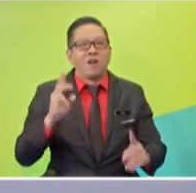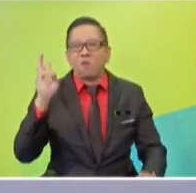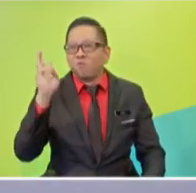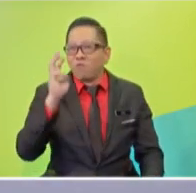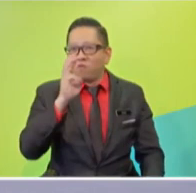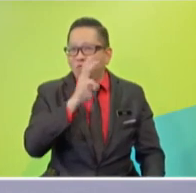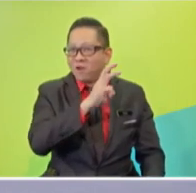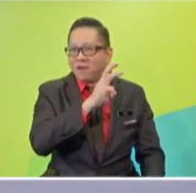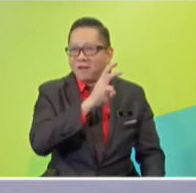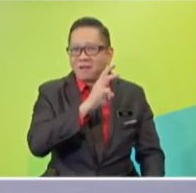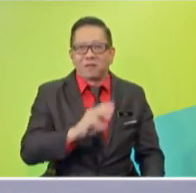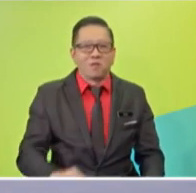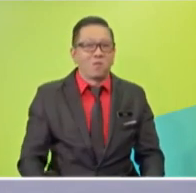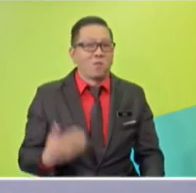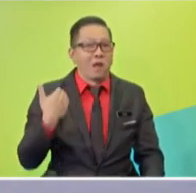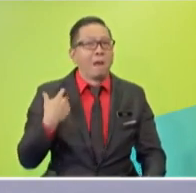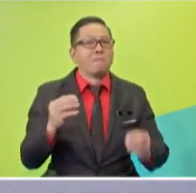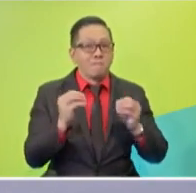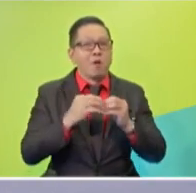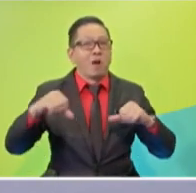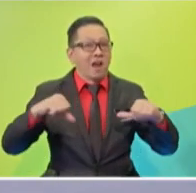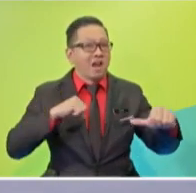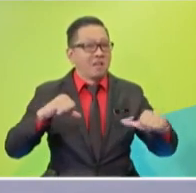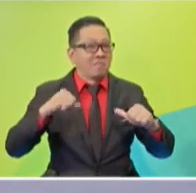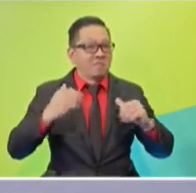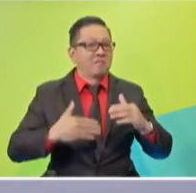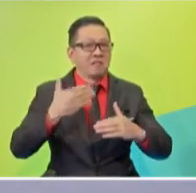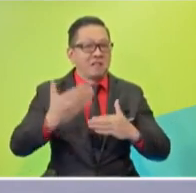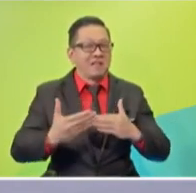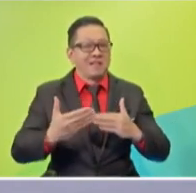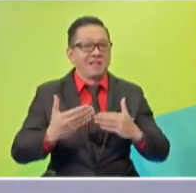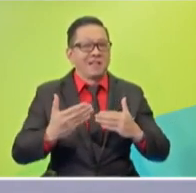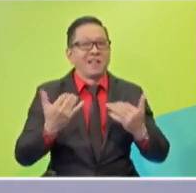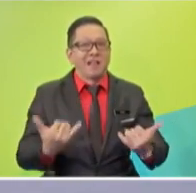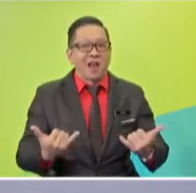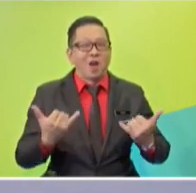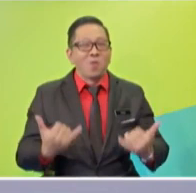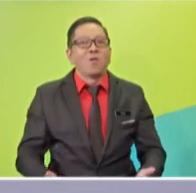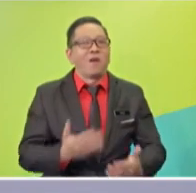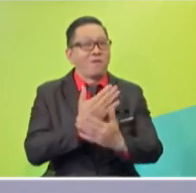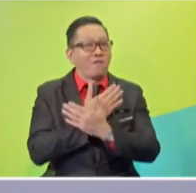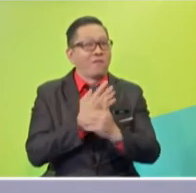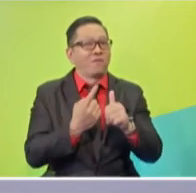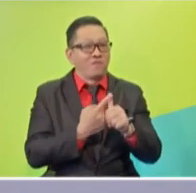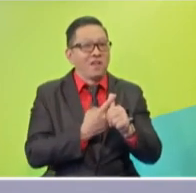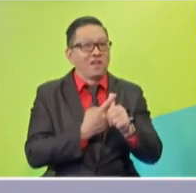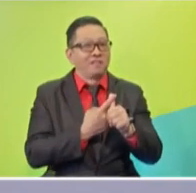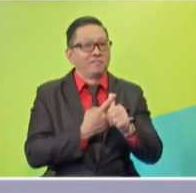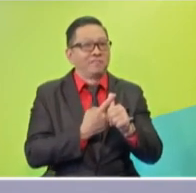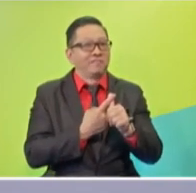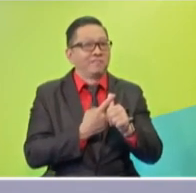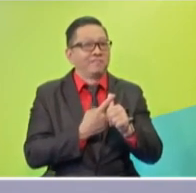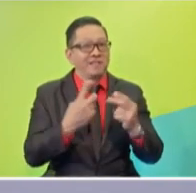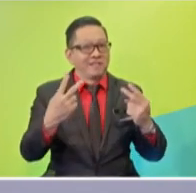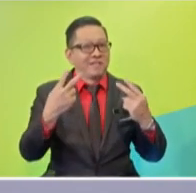Sure. All right, we'll have more activities and also lessons after this, but we'll go for a short break here, right back on DidikTV